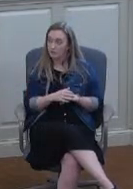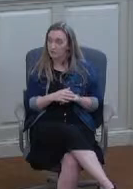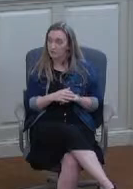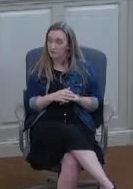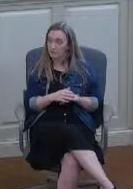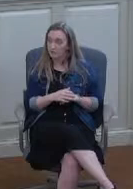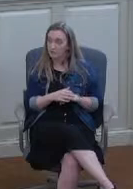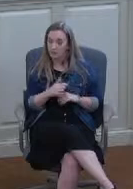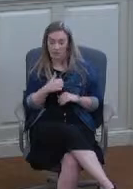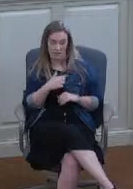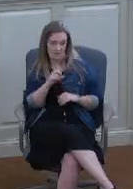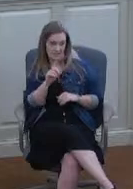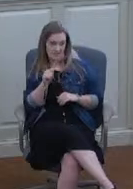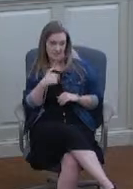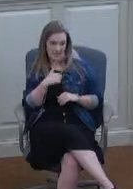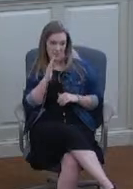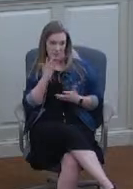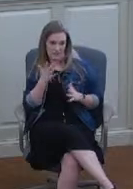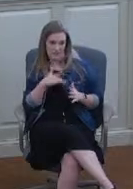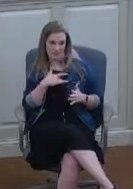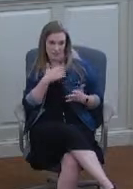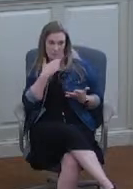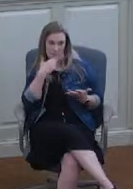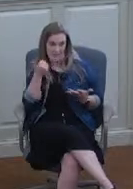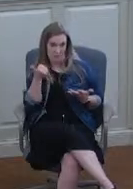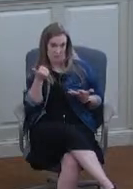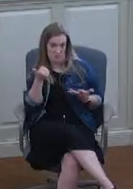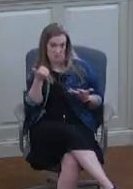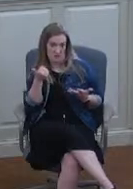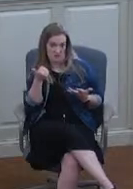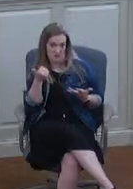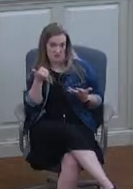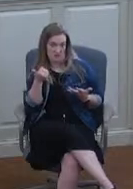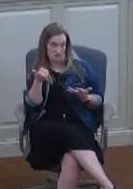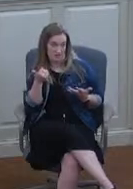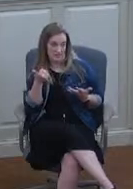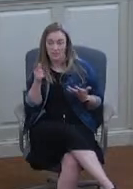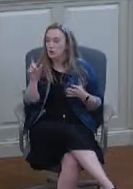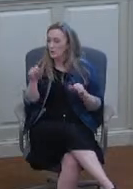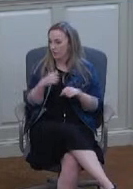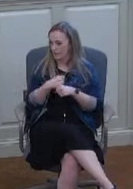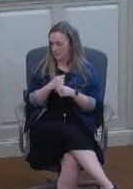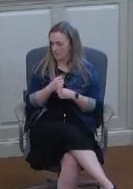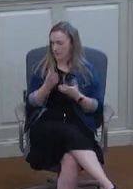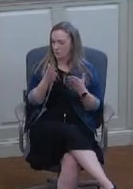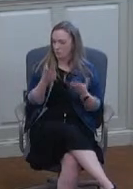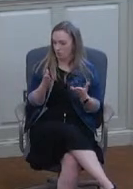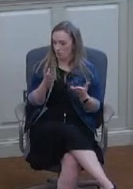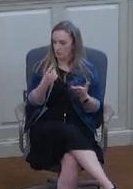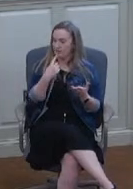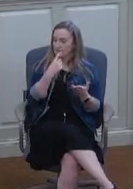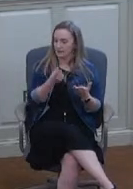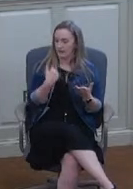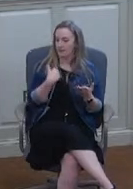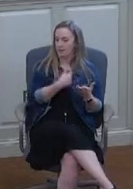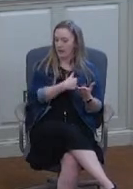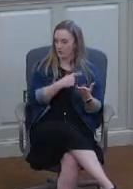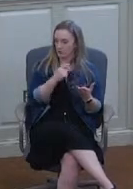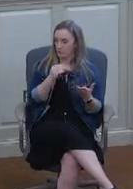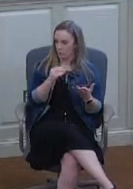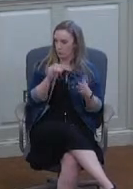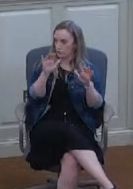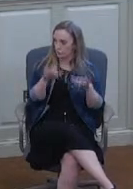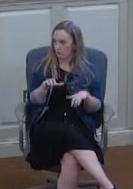Well, I would kind of feel better doing our original motion. You can make the motion directing us to do, All right. to draft All it, right, all right.